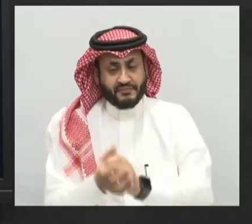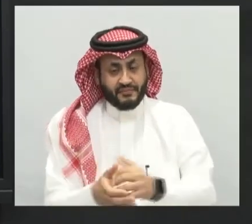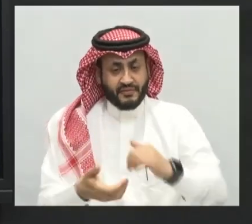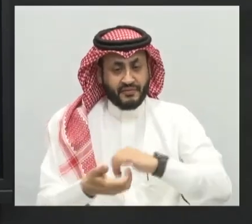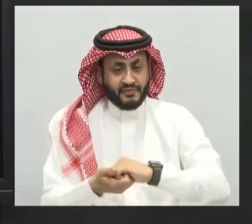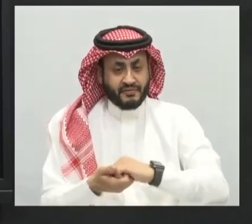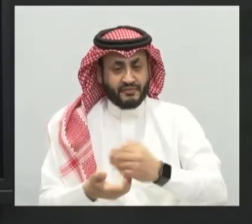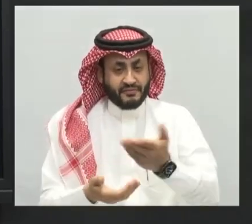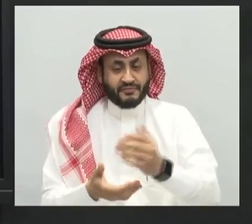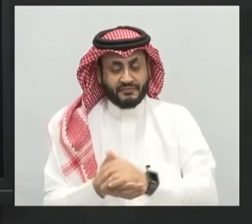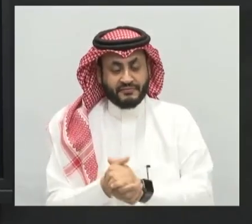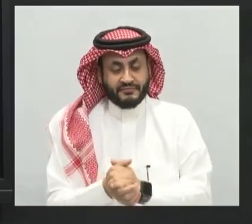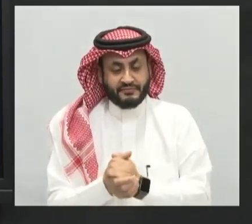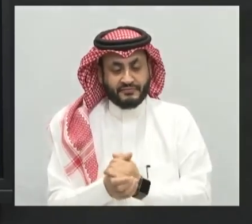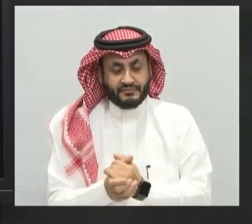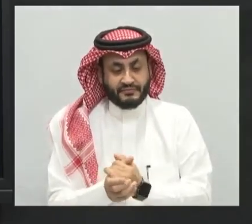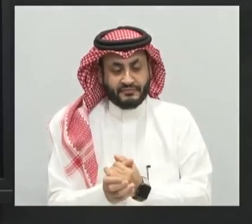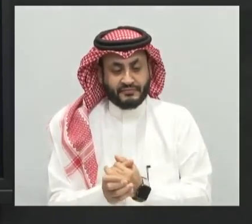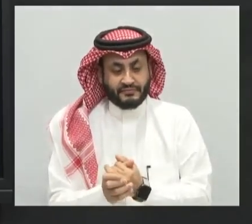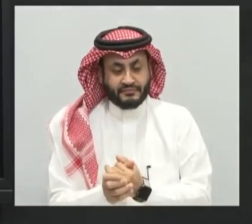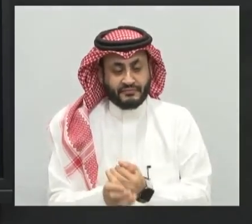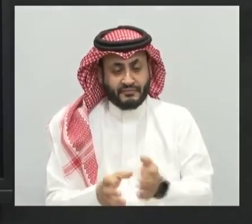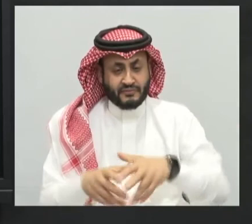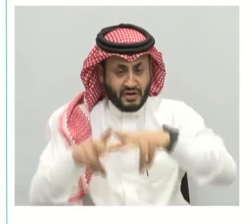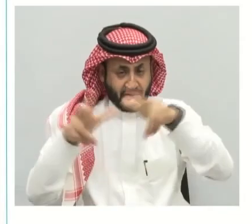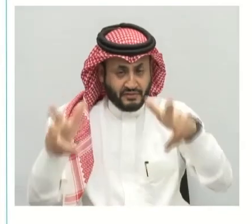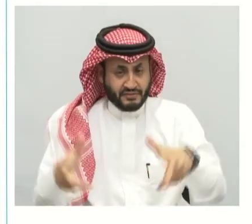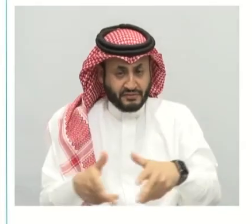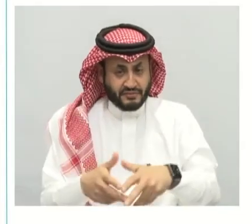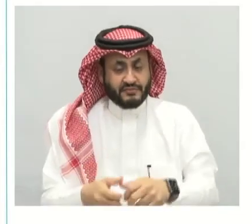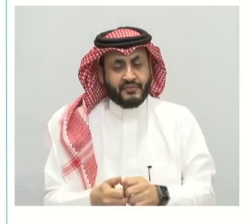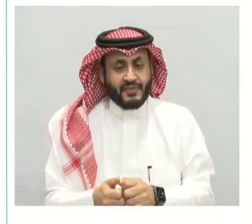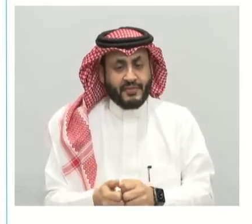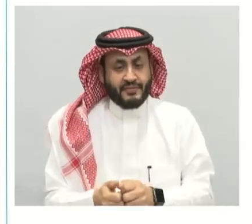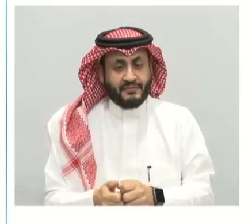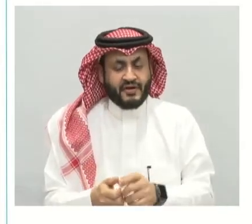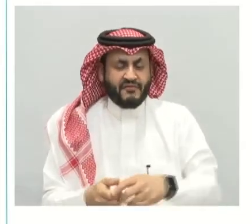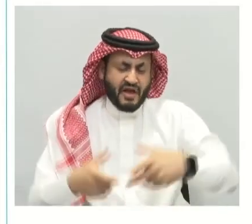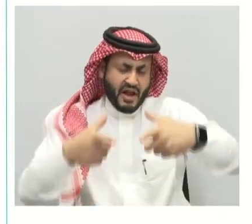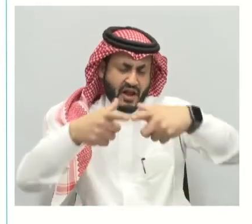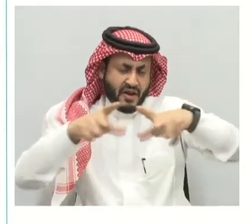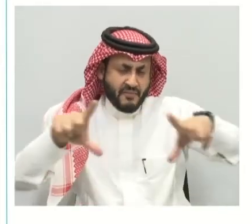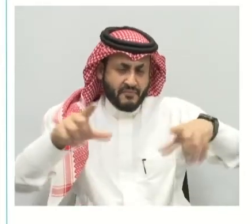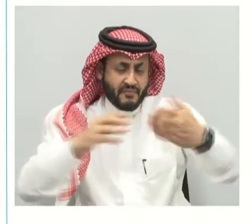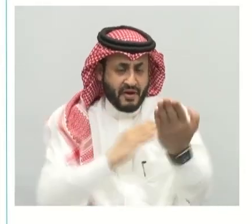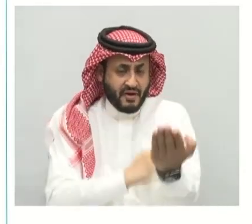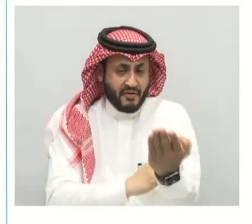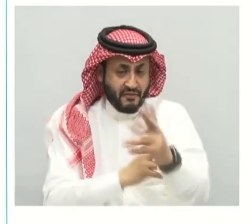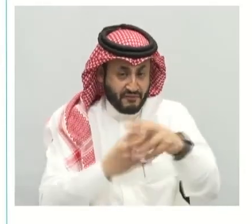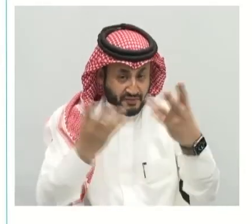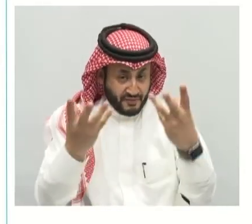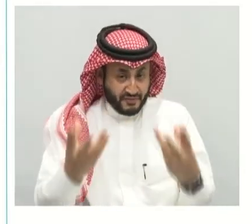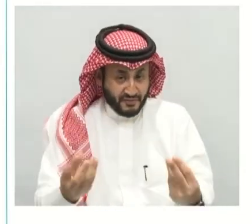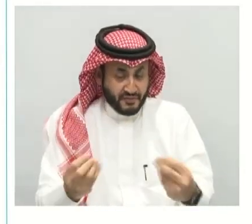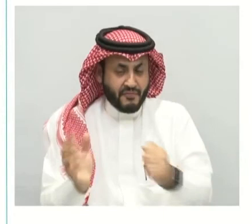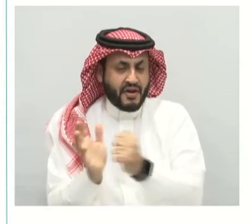in writing an email to a friend. And as a project, I ask you to design a brochure for a vacation resort that